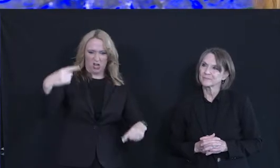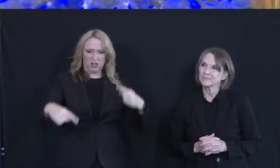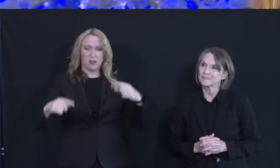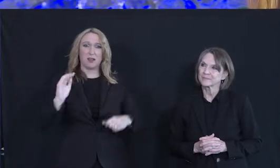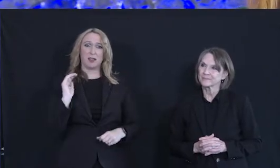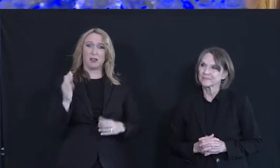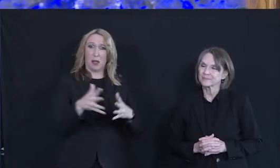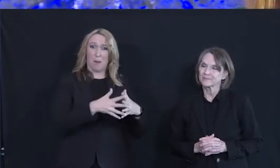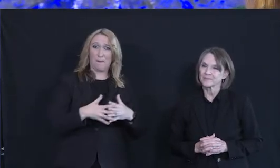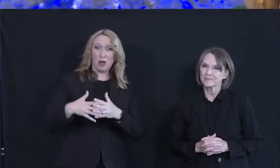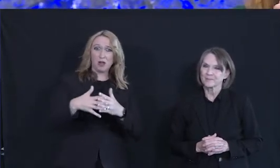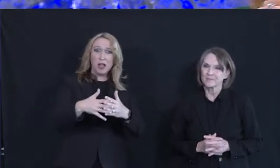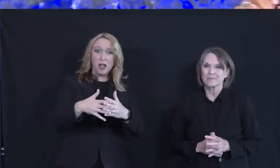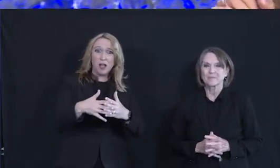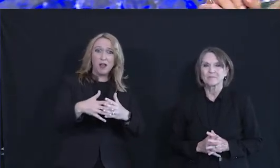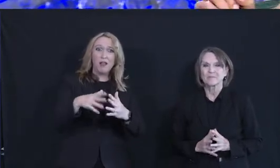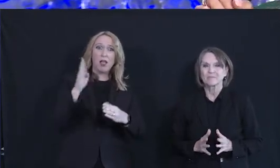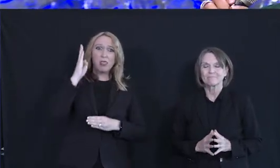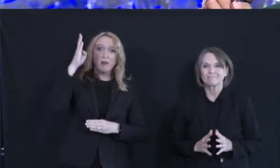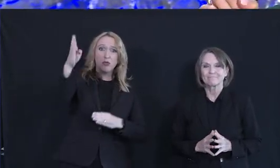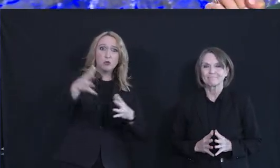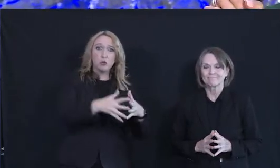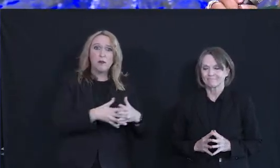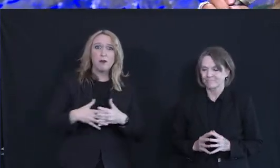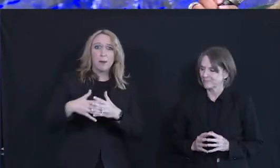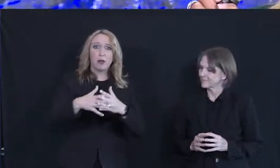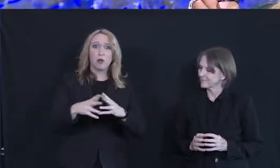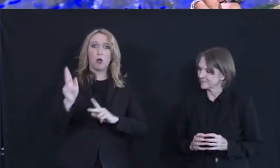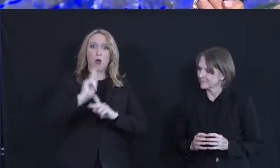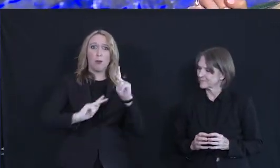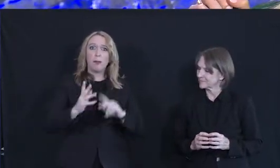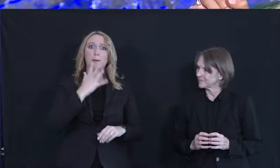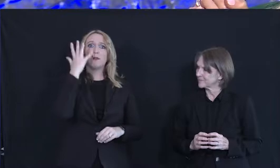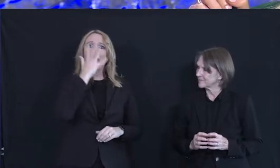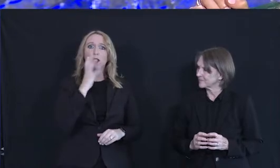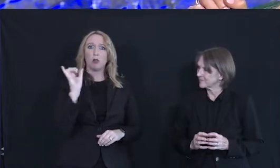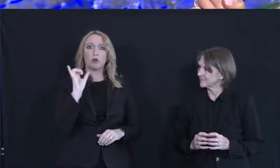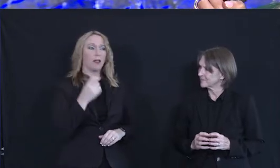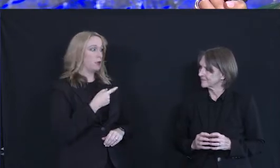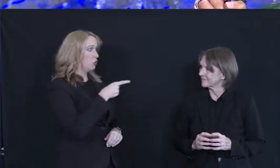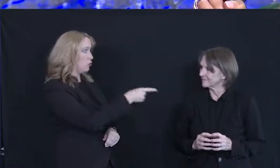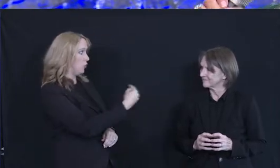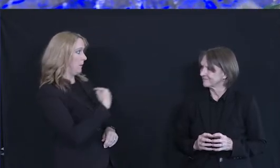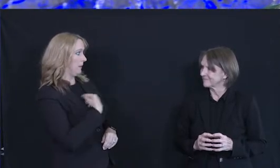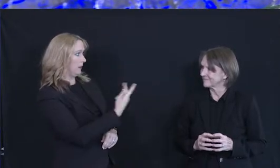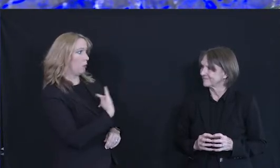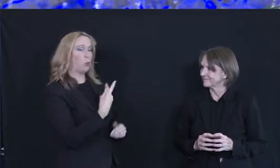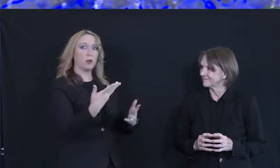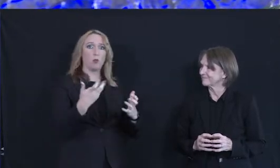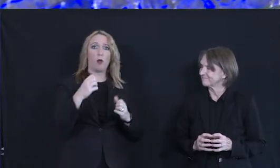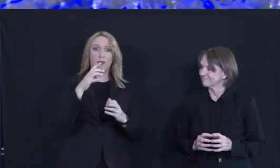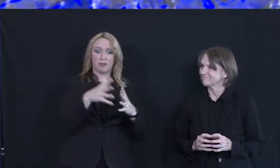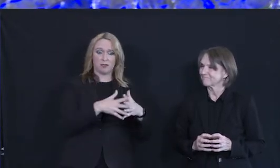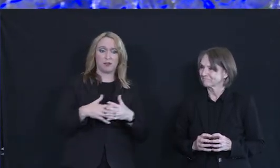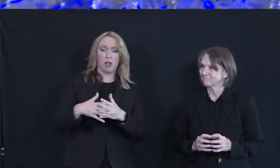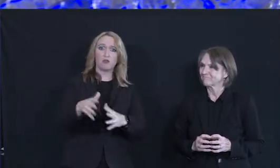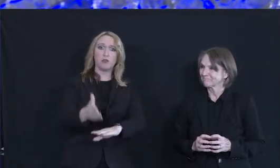really depends on people that are more like you and I and the folks in this room that just want to move the country forward